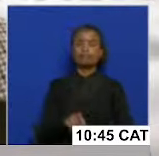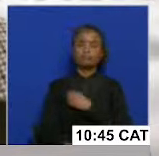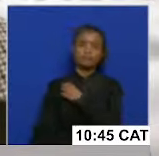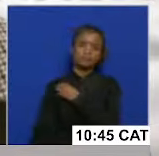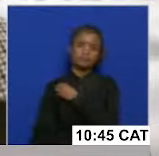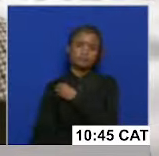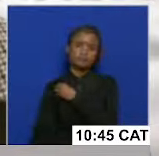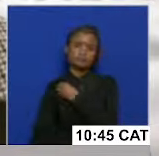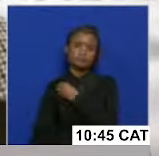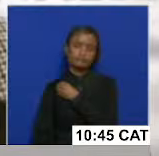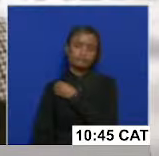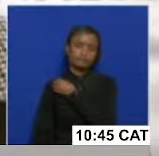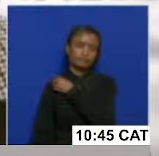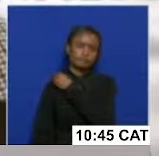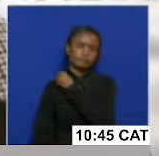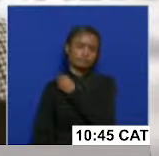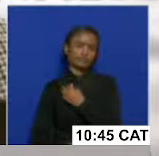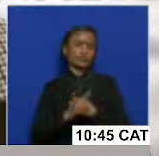Why not just take the stones?